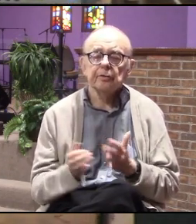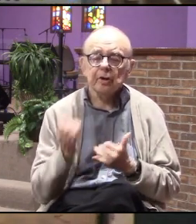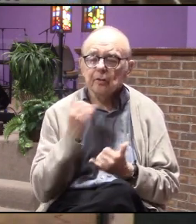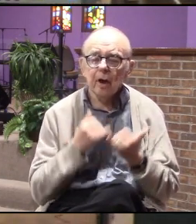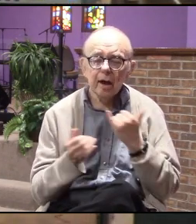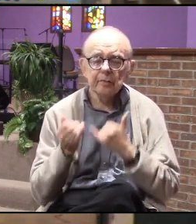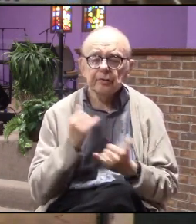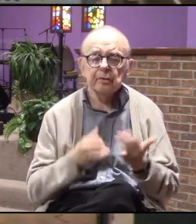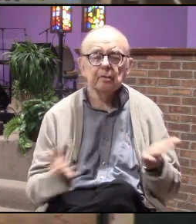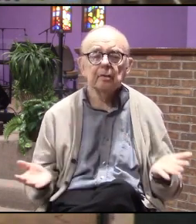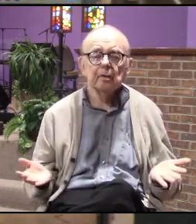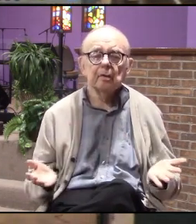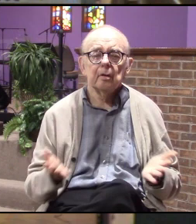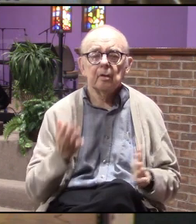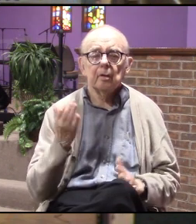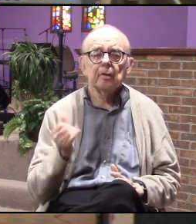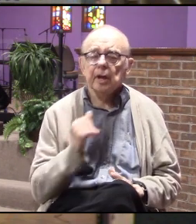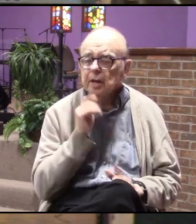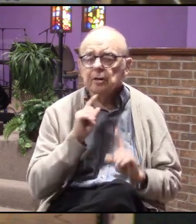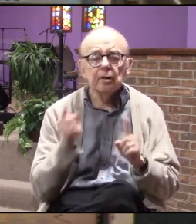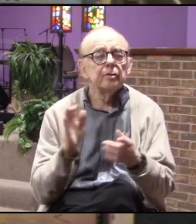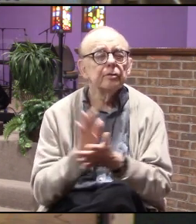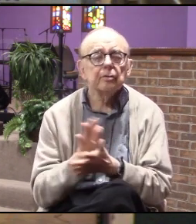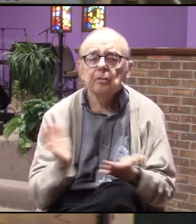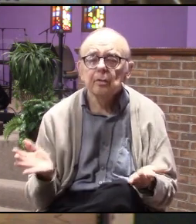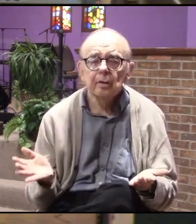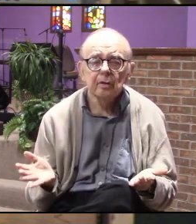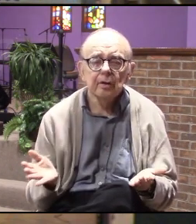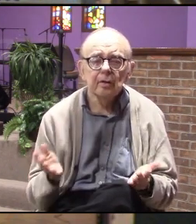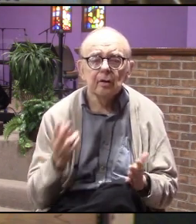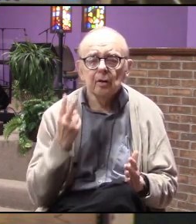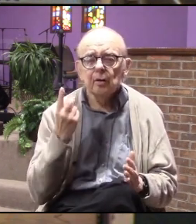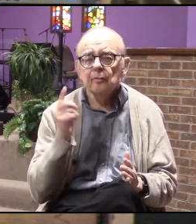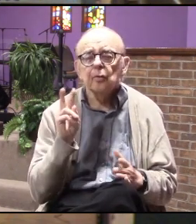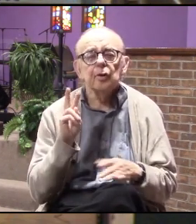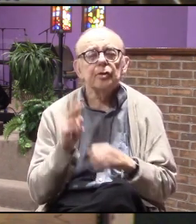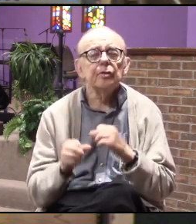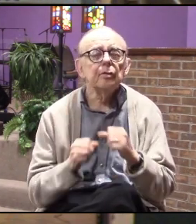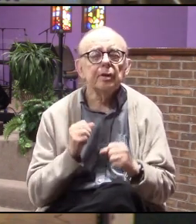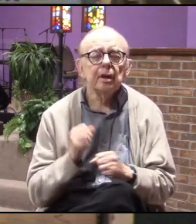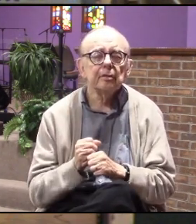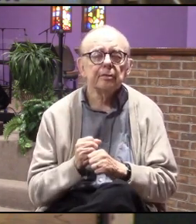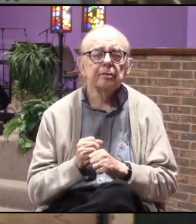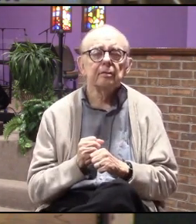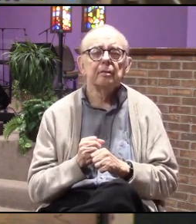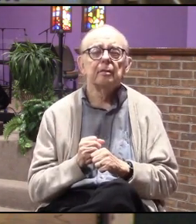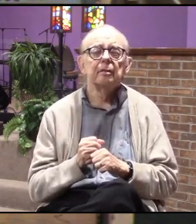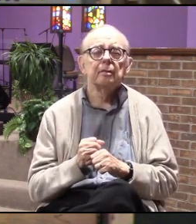Why? They didn't go to school for 2 years.